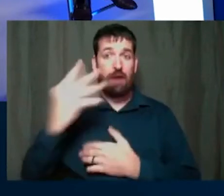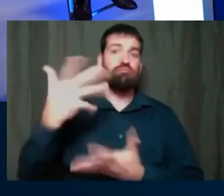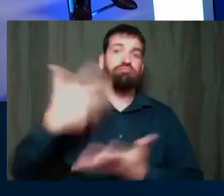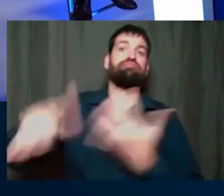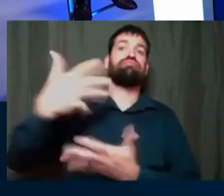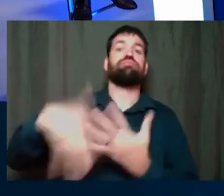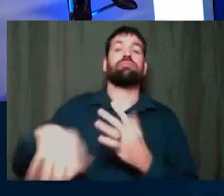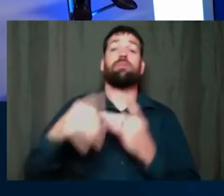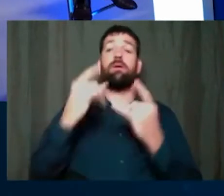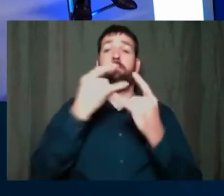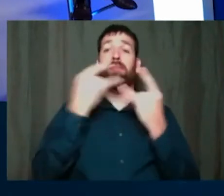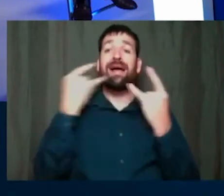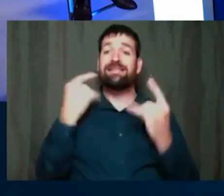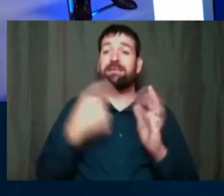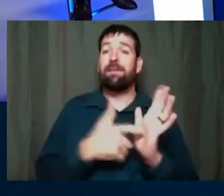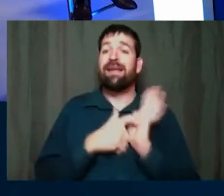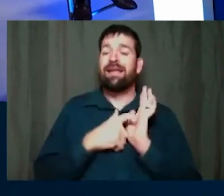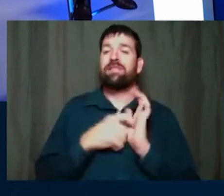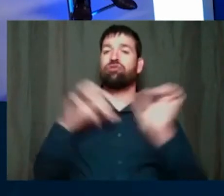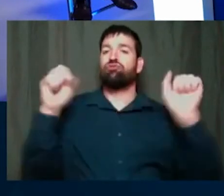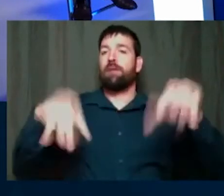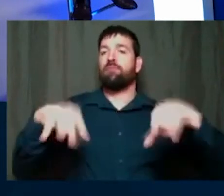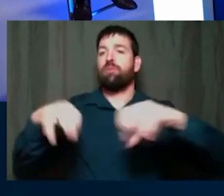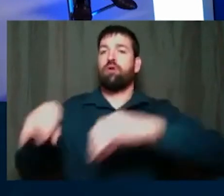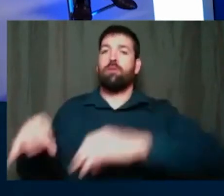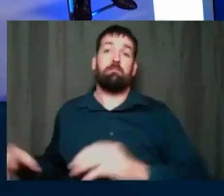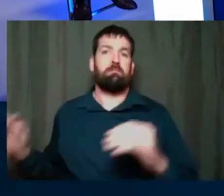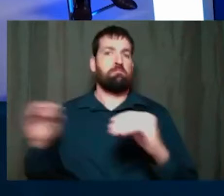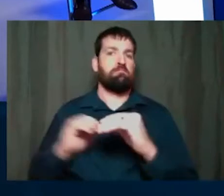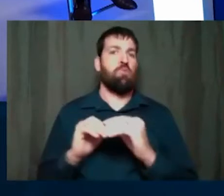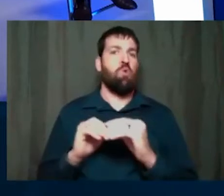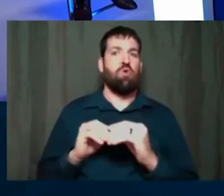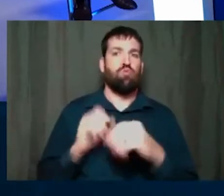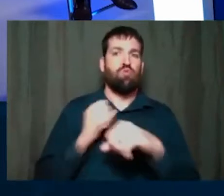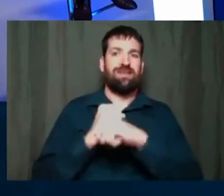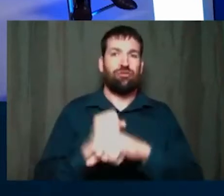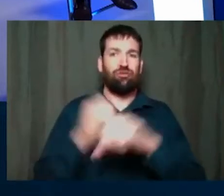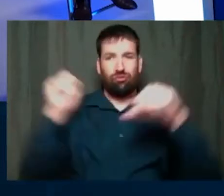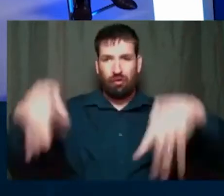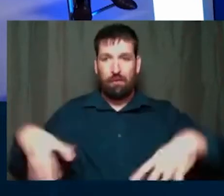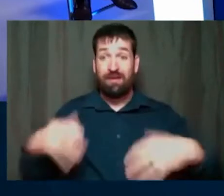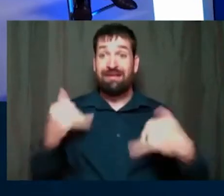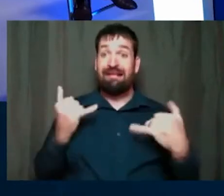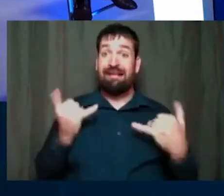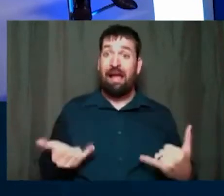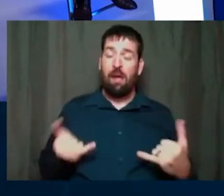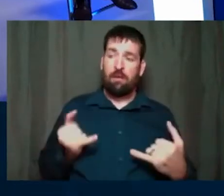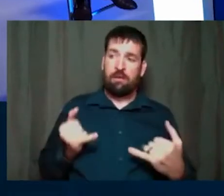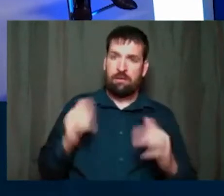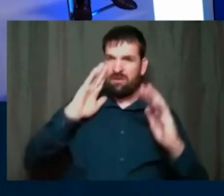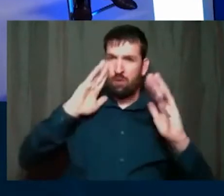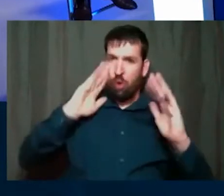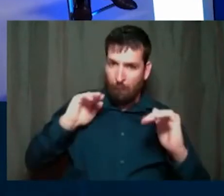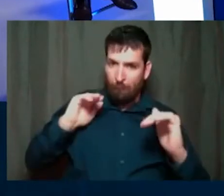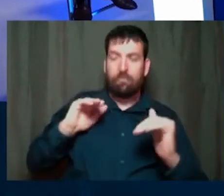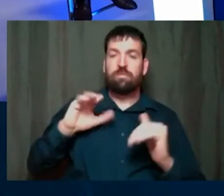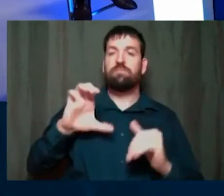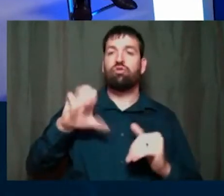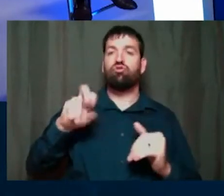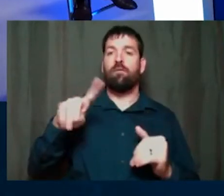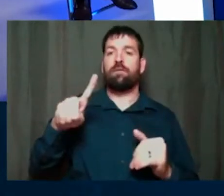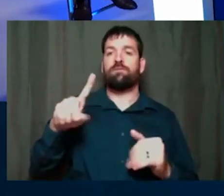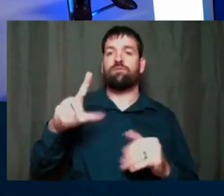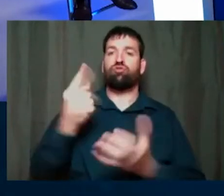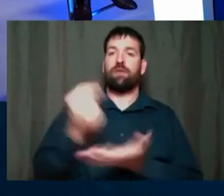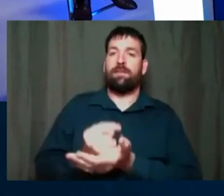slowly leaving, this peels back more layers on protection. We're now placing our hopes on COVID treatments that will be coming out. Will